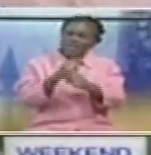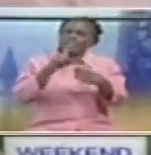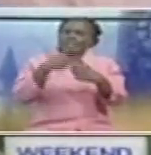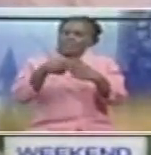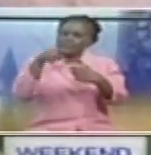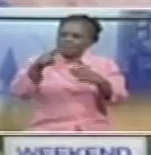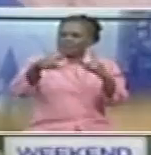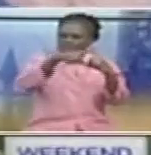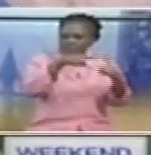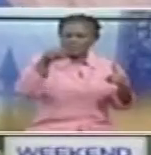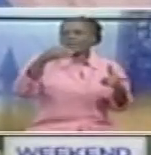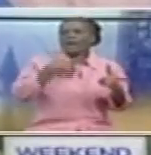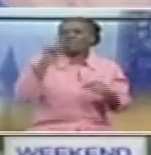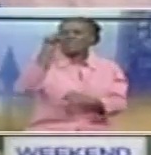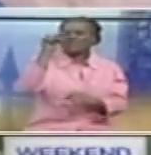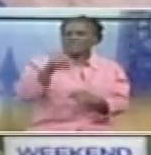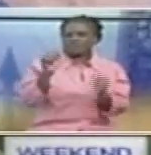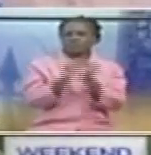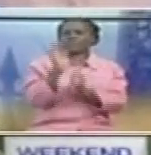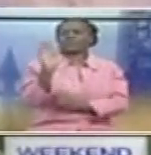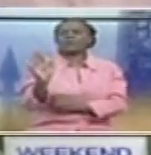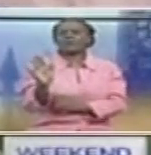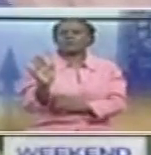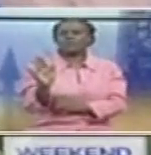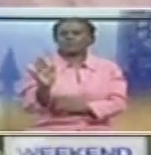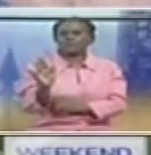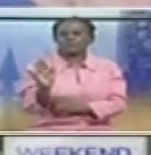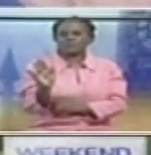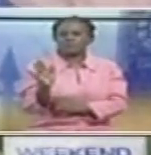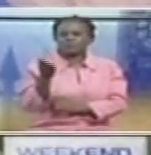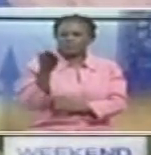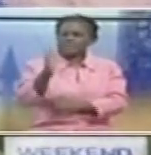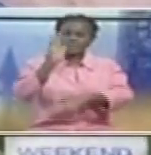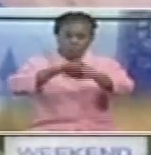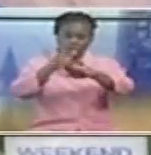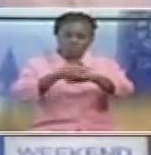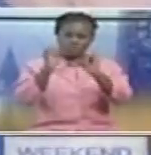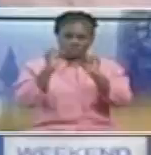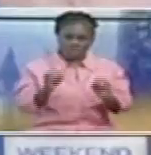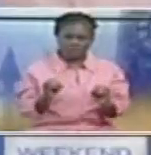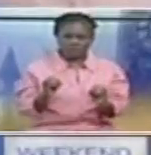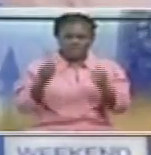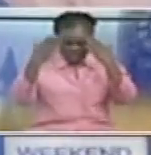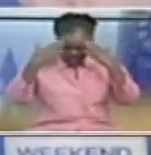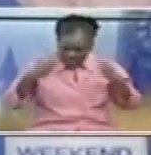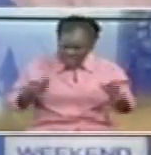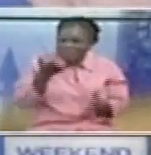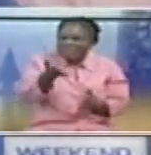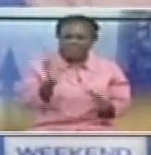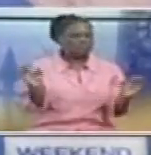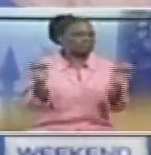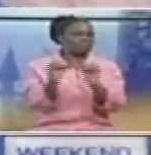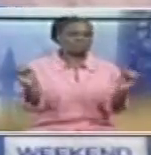way wamemua ni kama wako na kisasi na yeye. Na hiyo si mzuri. Isitoshe hakuna Uislamu iko hapo katikati ya